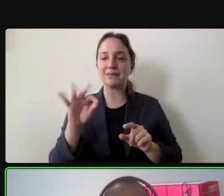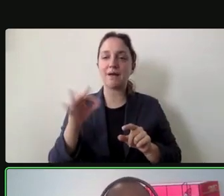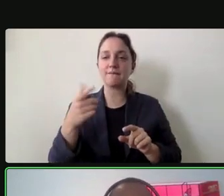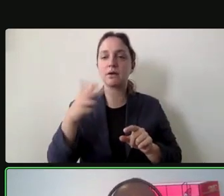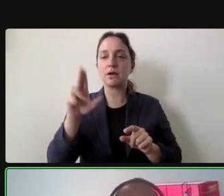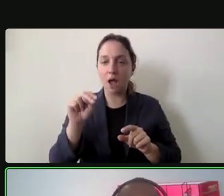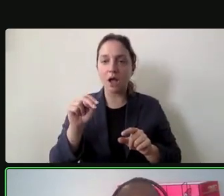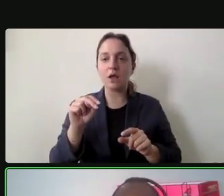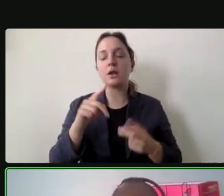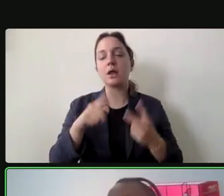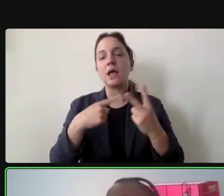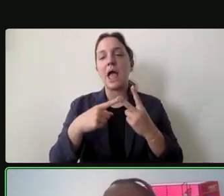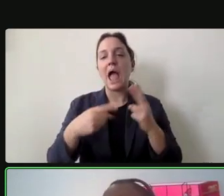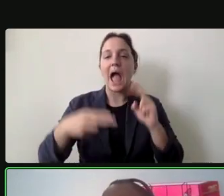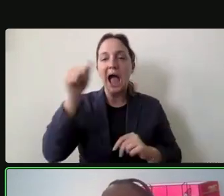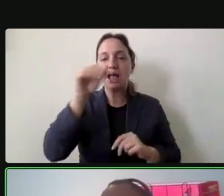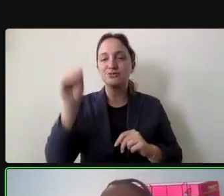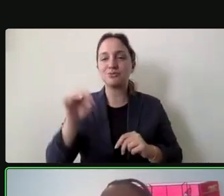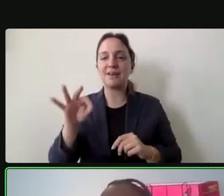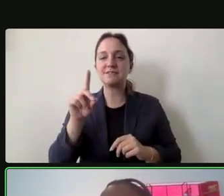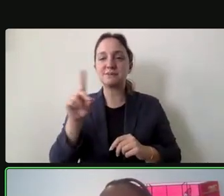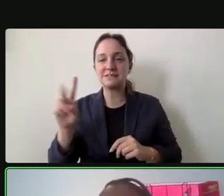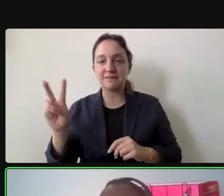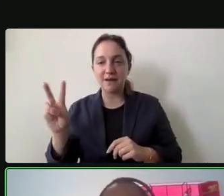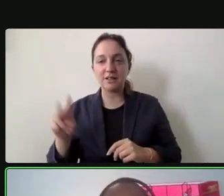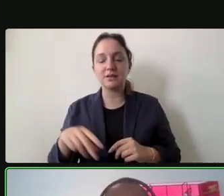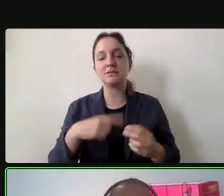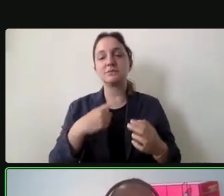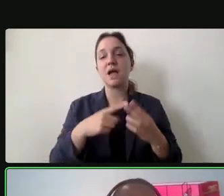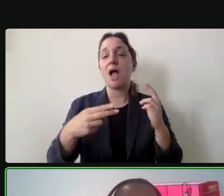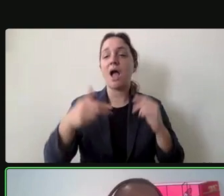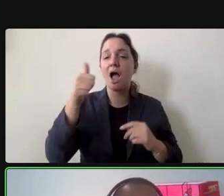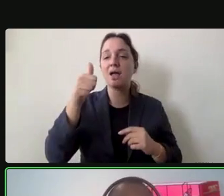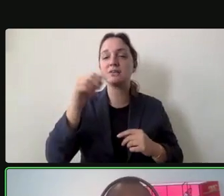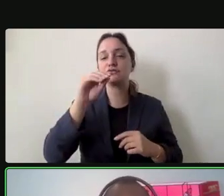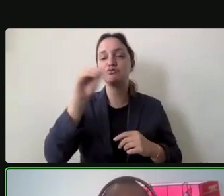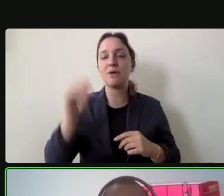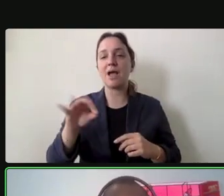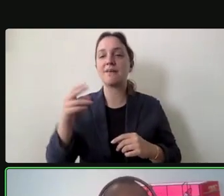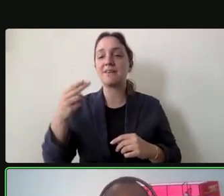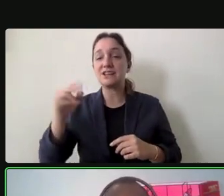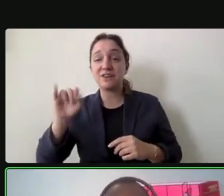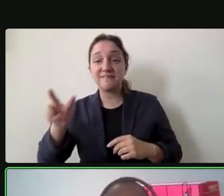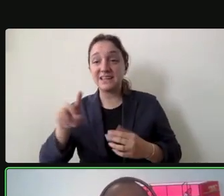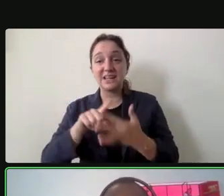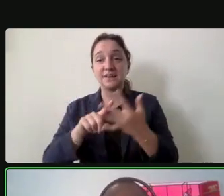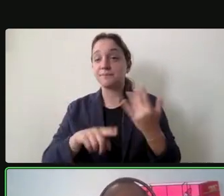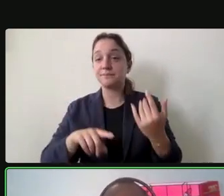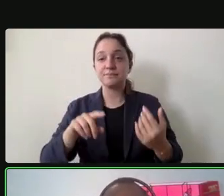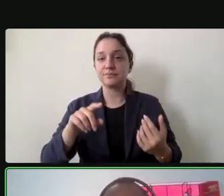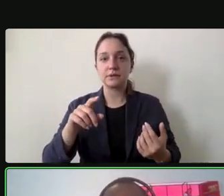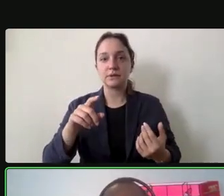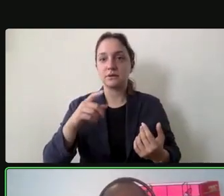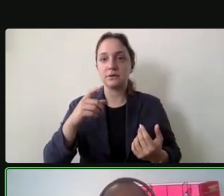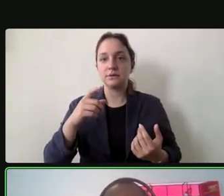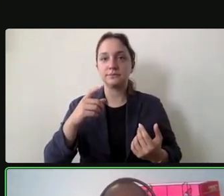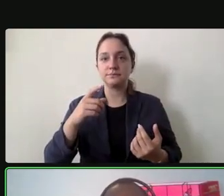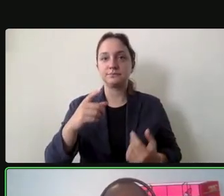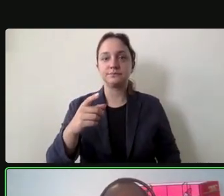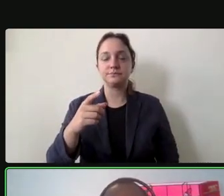domestic violence, highest rates of HIV, 60%.